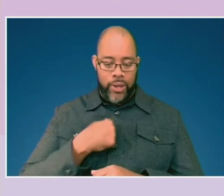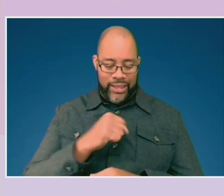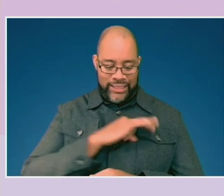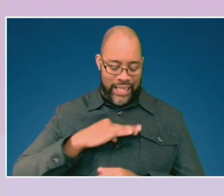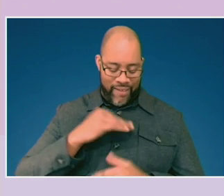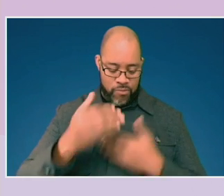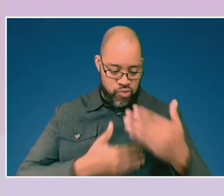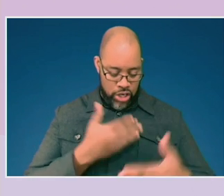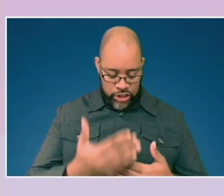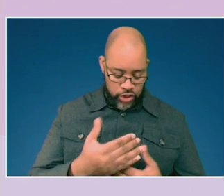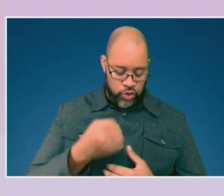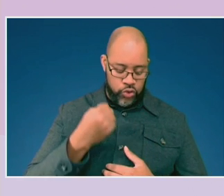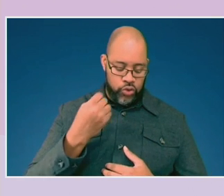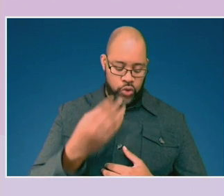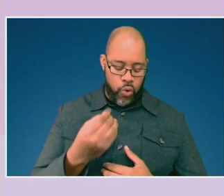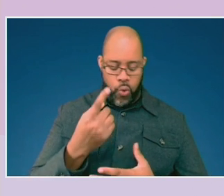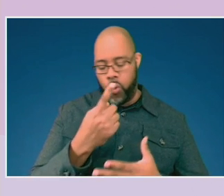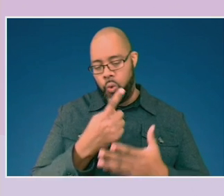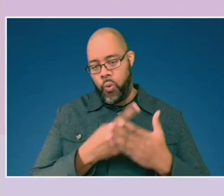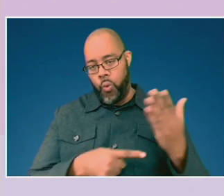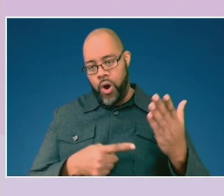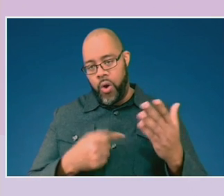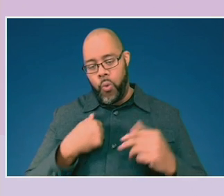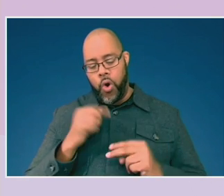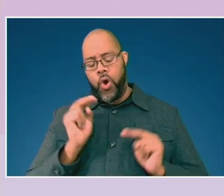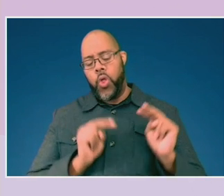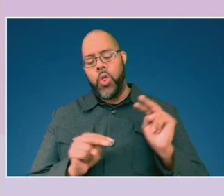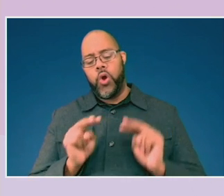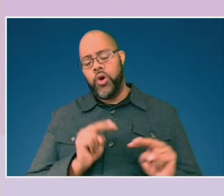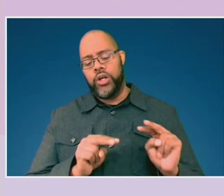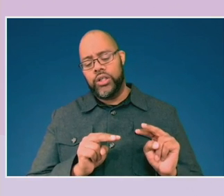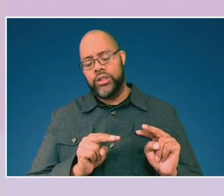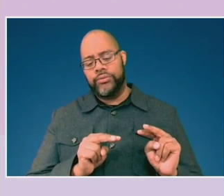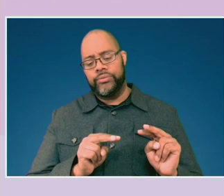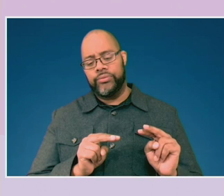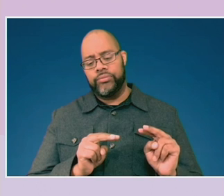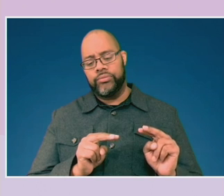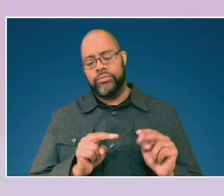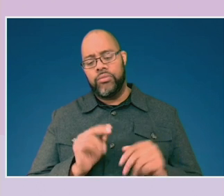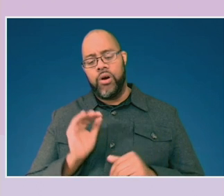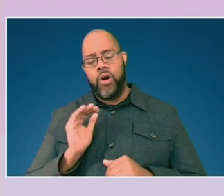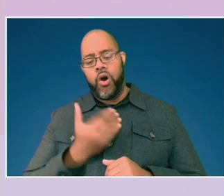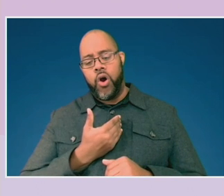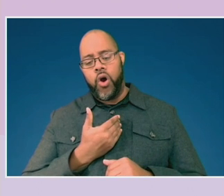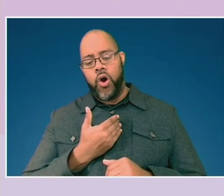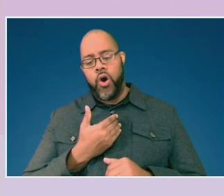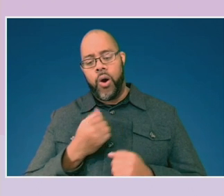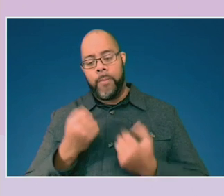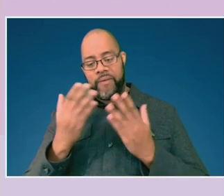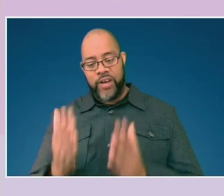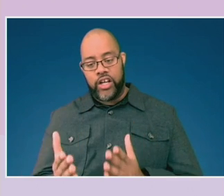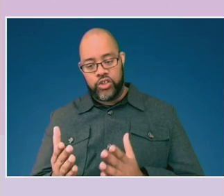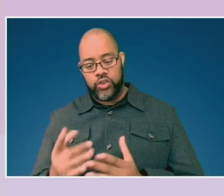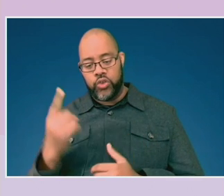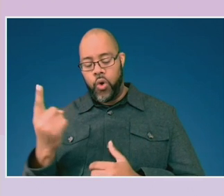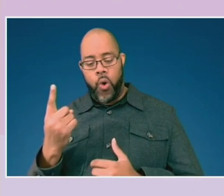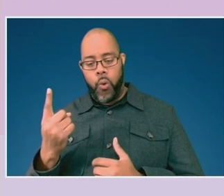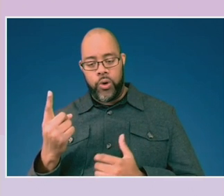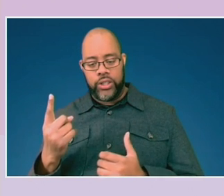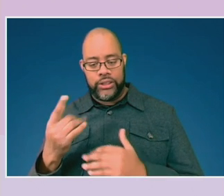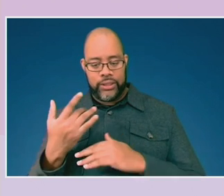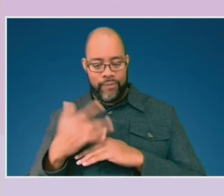So what we're looking at is our SPED providers are always available